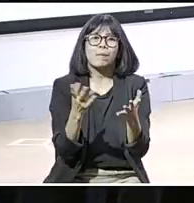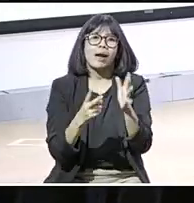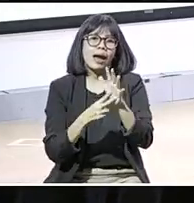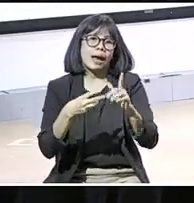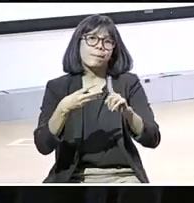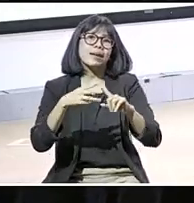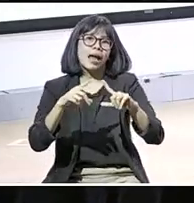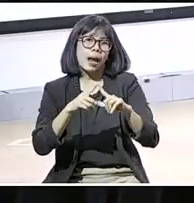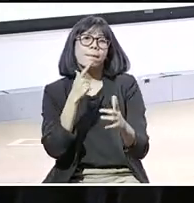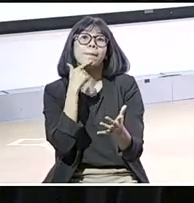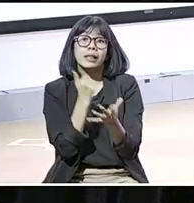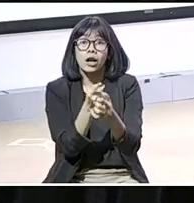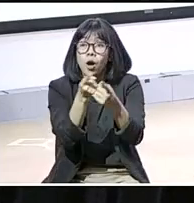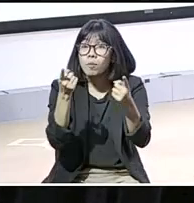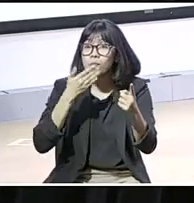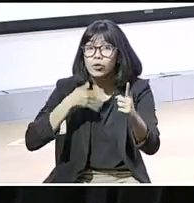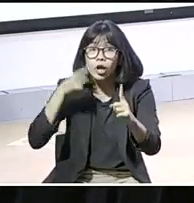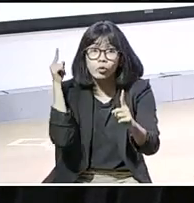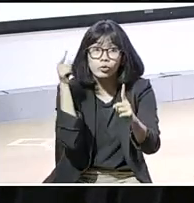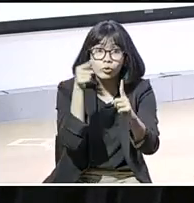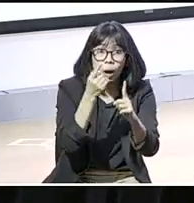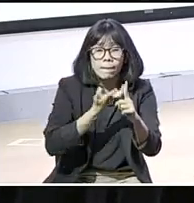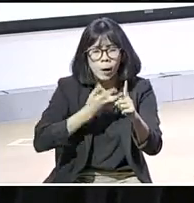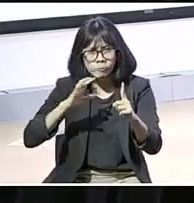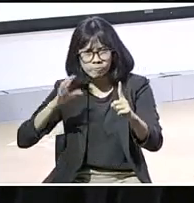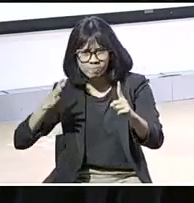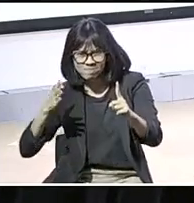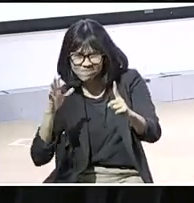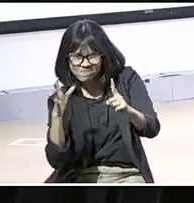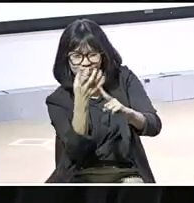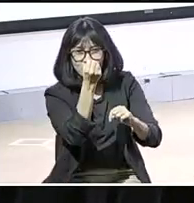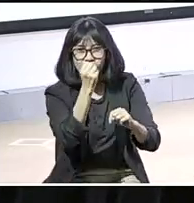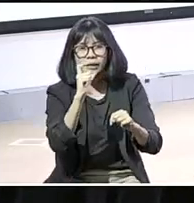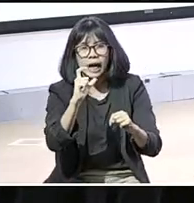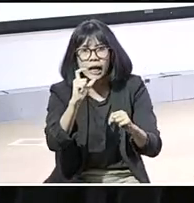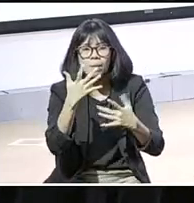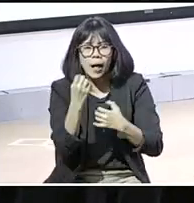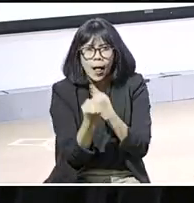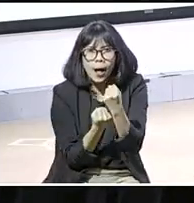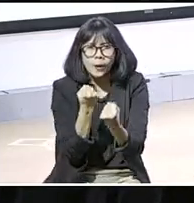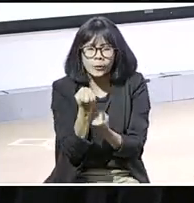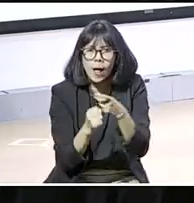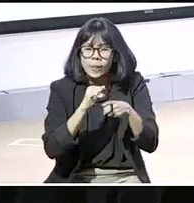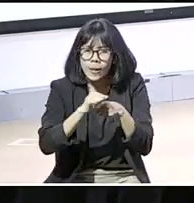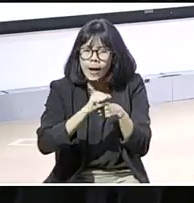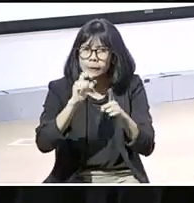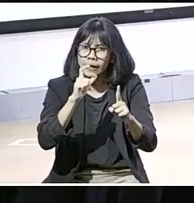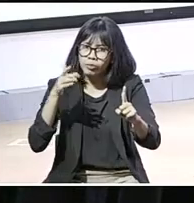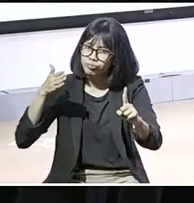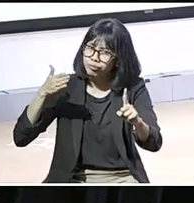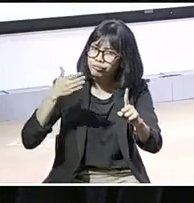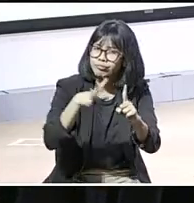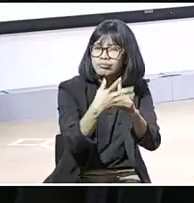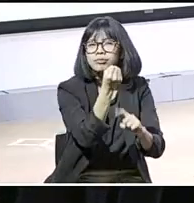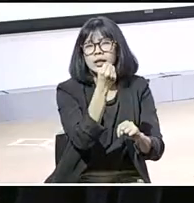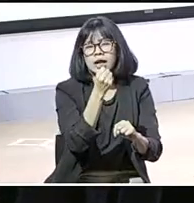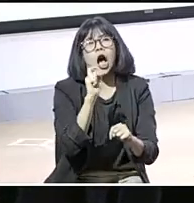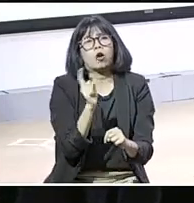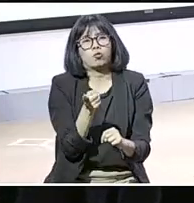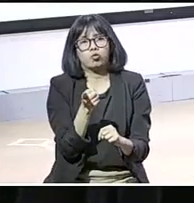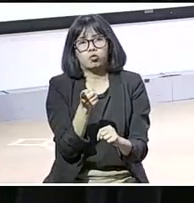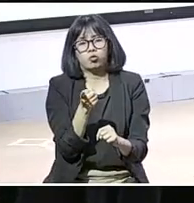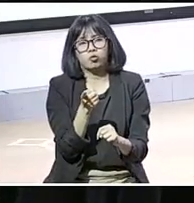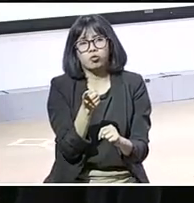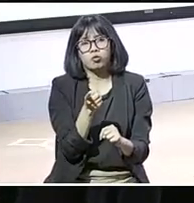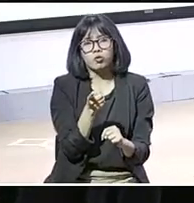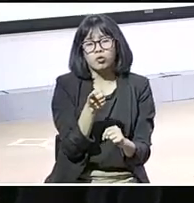important when you have goals that you know, set it down, you aspire for them, and you focus on that goal. And I did that, and I